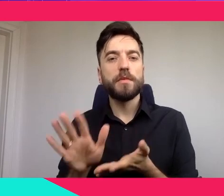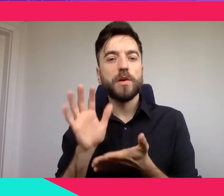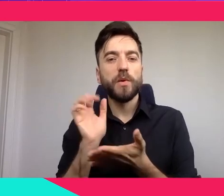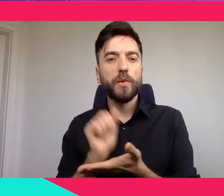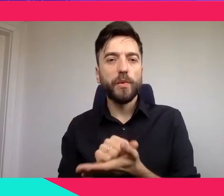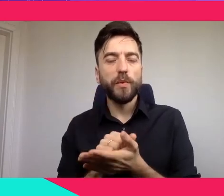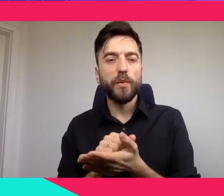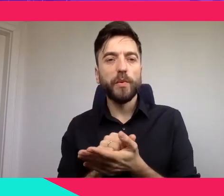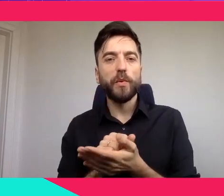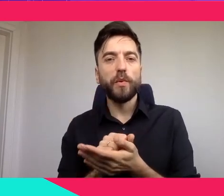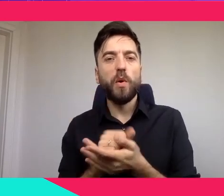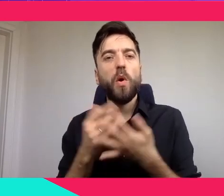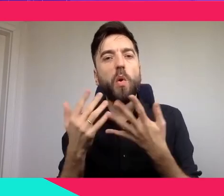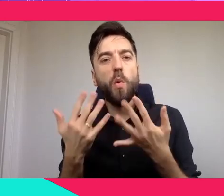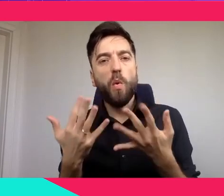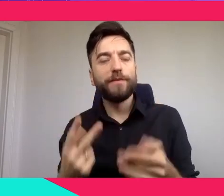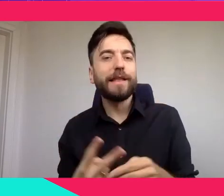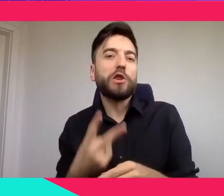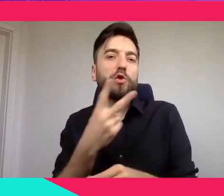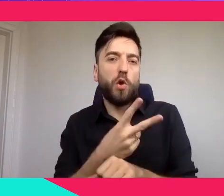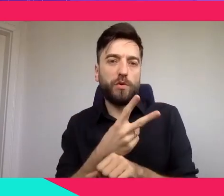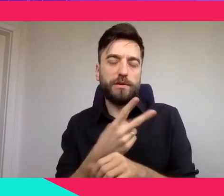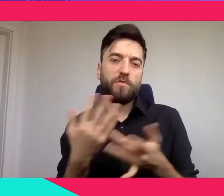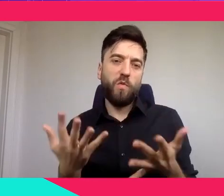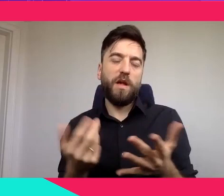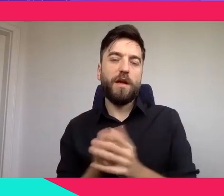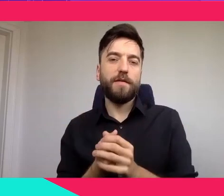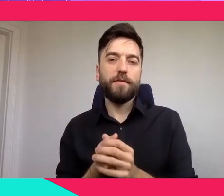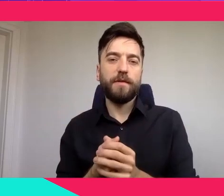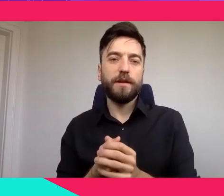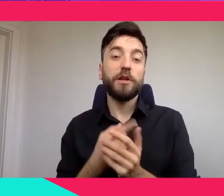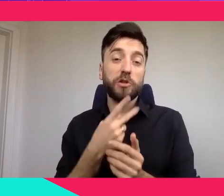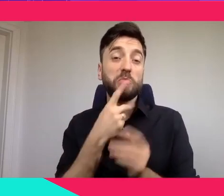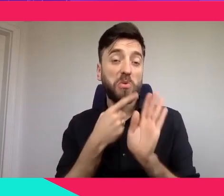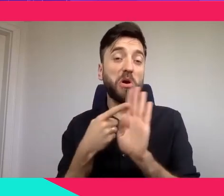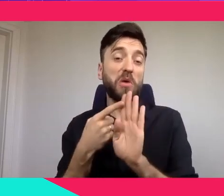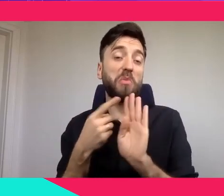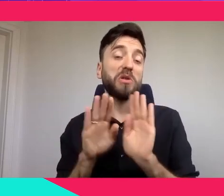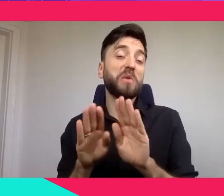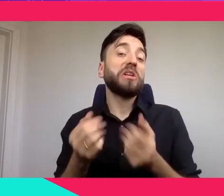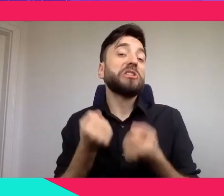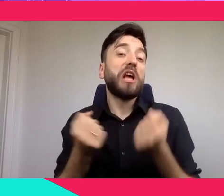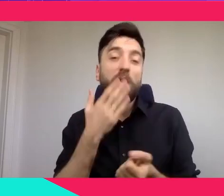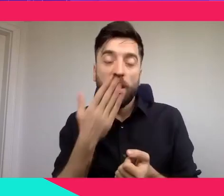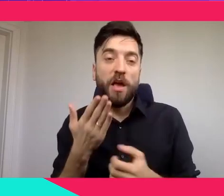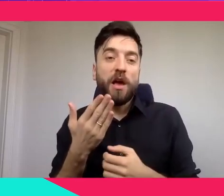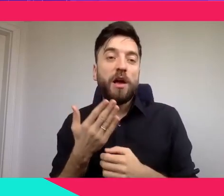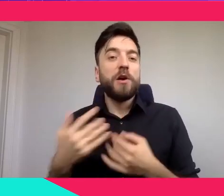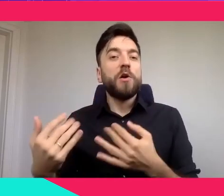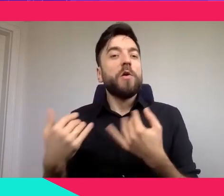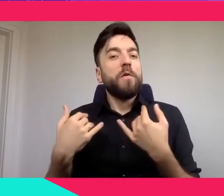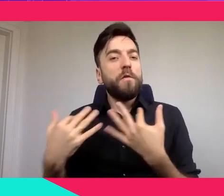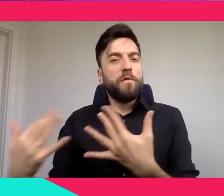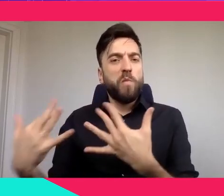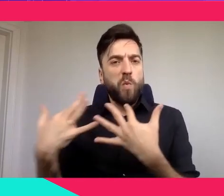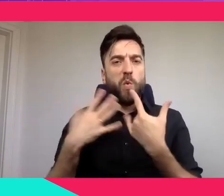impact of that work. So I wanted to ask you, do you also think there is a whole new skill set needed for